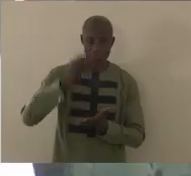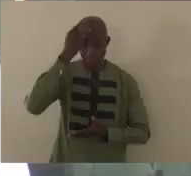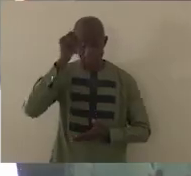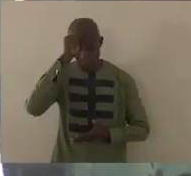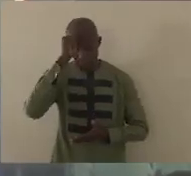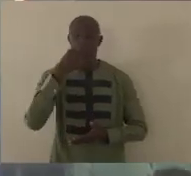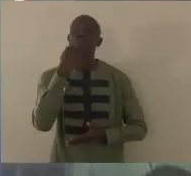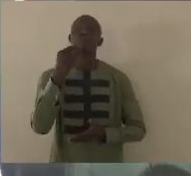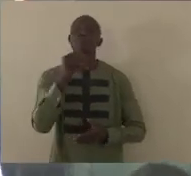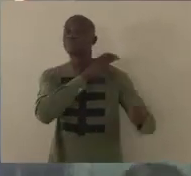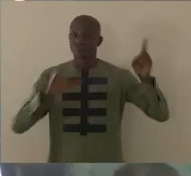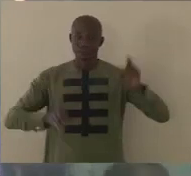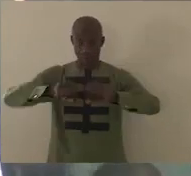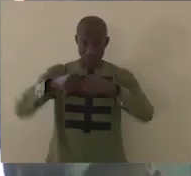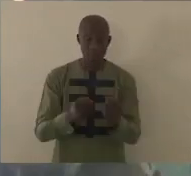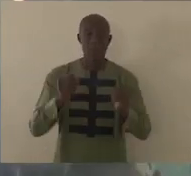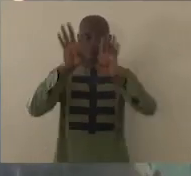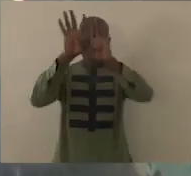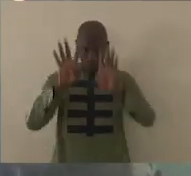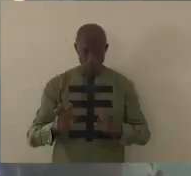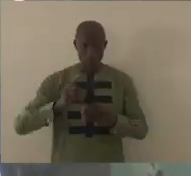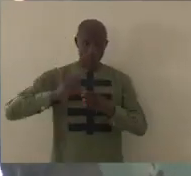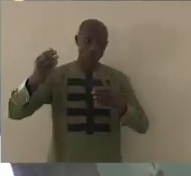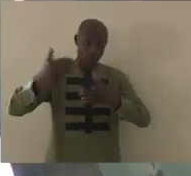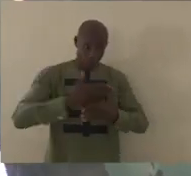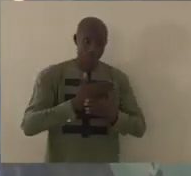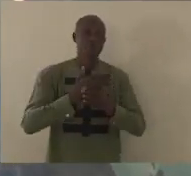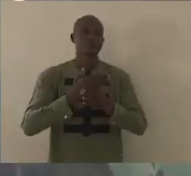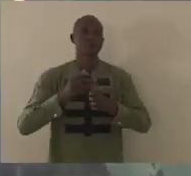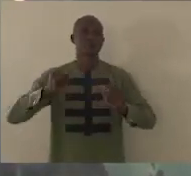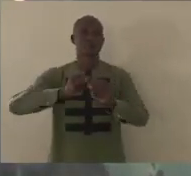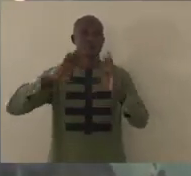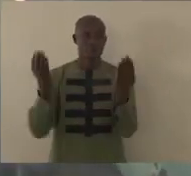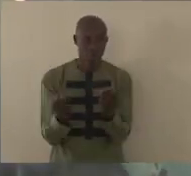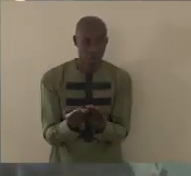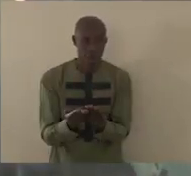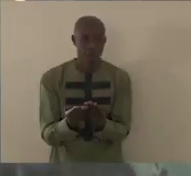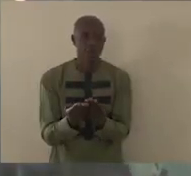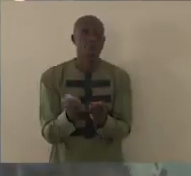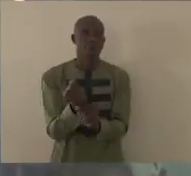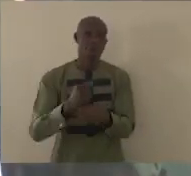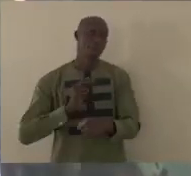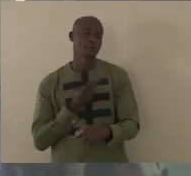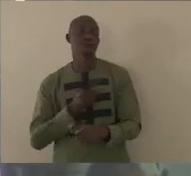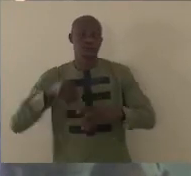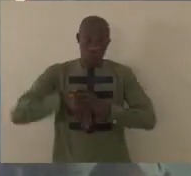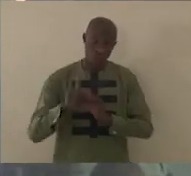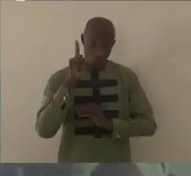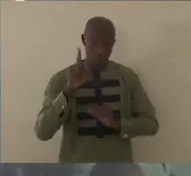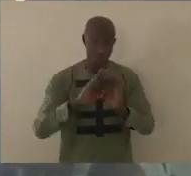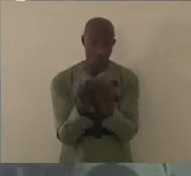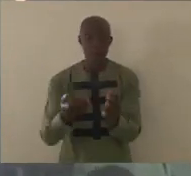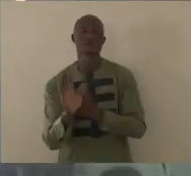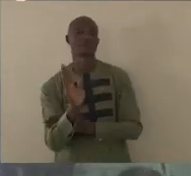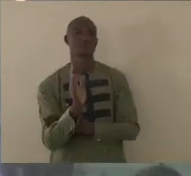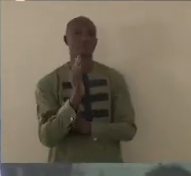says that Christ has broken down the wall of division between races and ethnic groups and made us into one family of